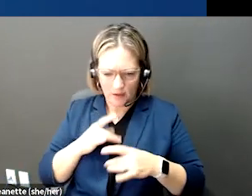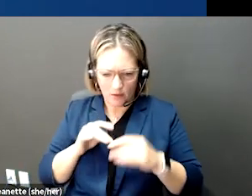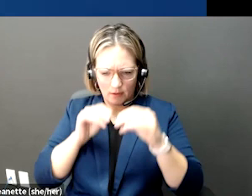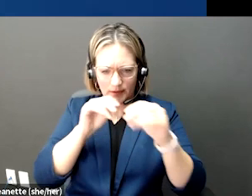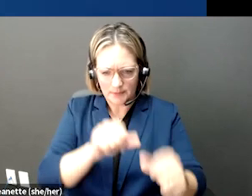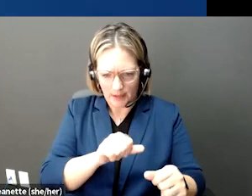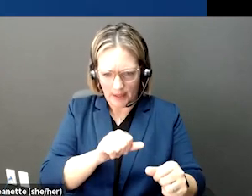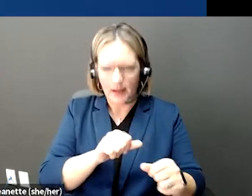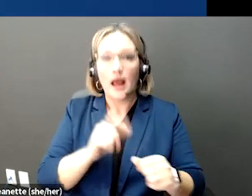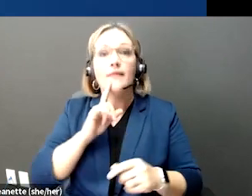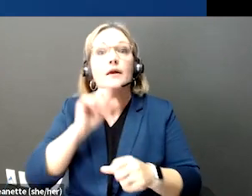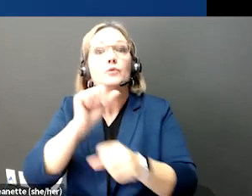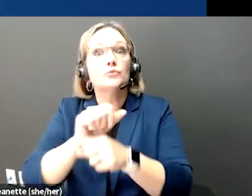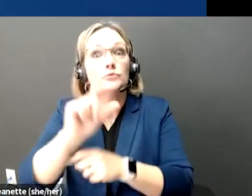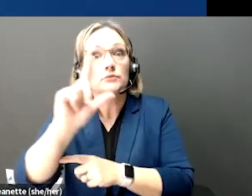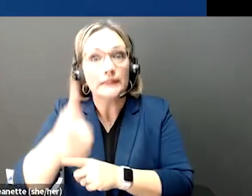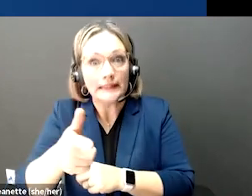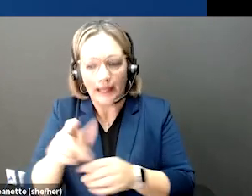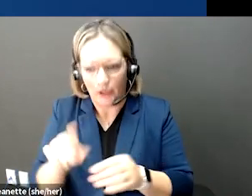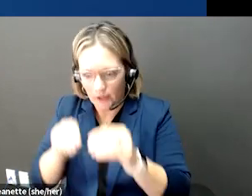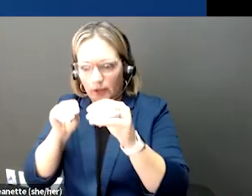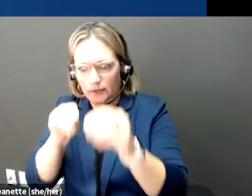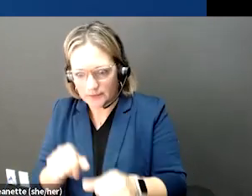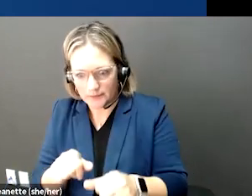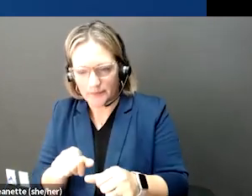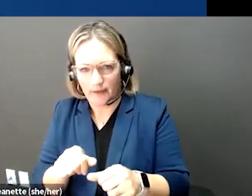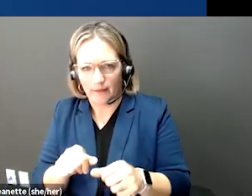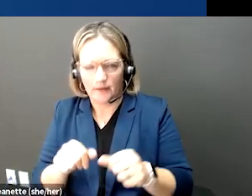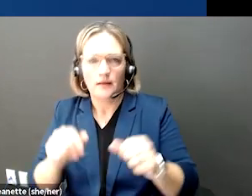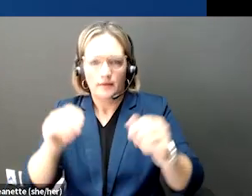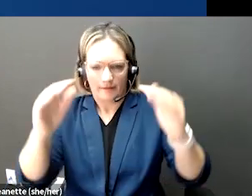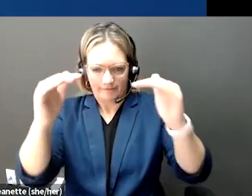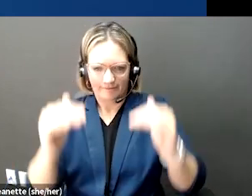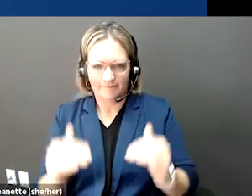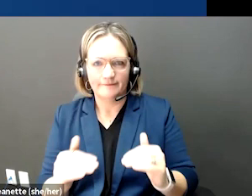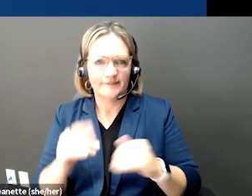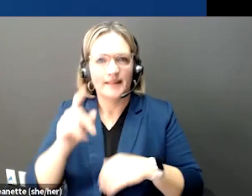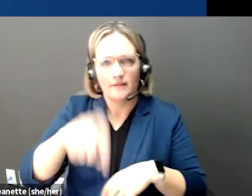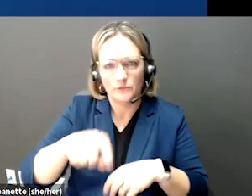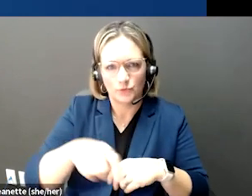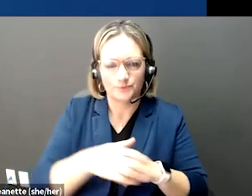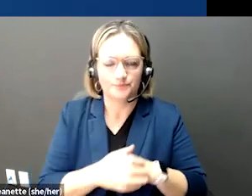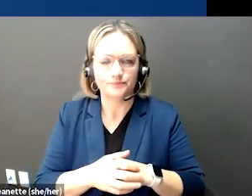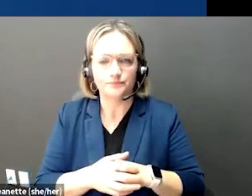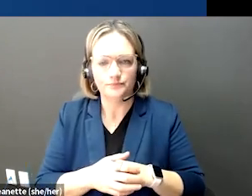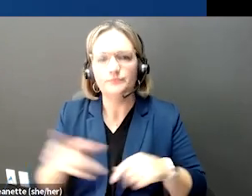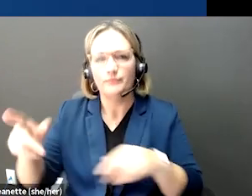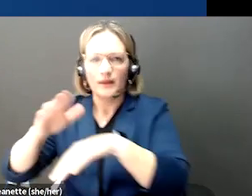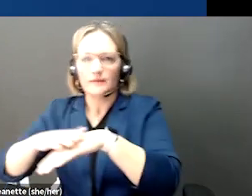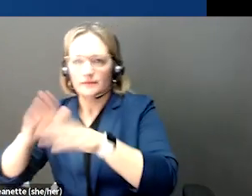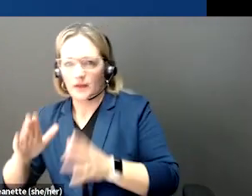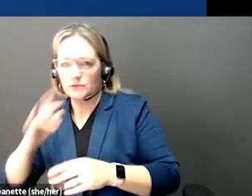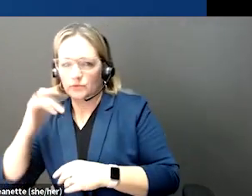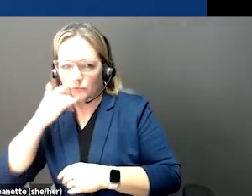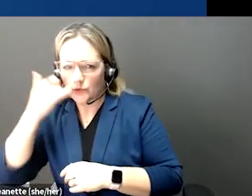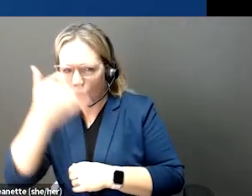actual expenses where they tell us where they spent the last funding that we sent them. This is also when the advisor contacts them by